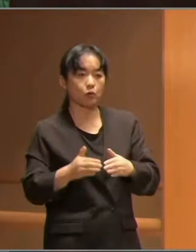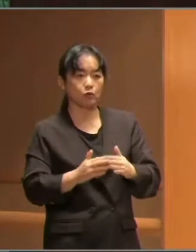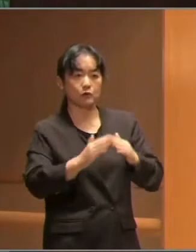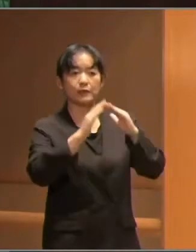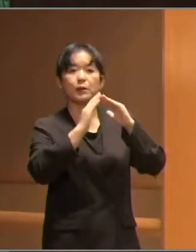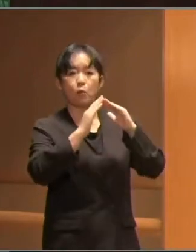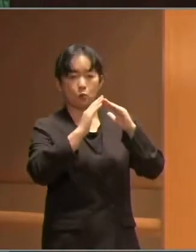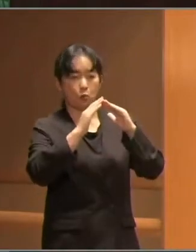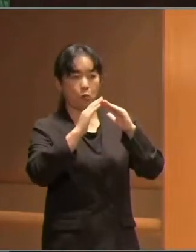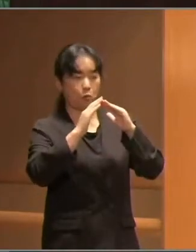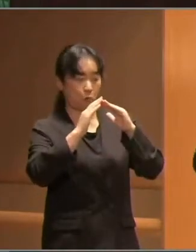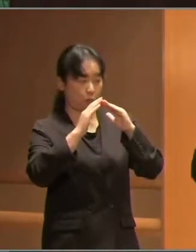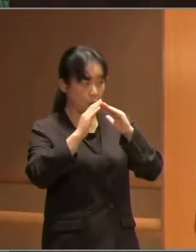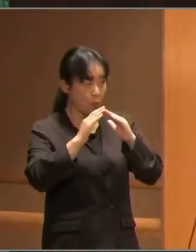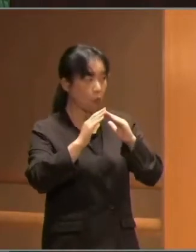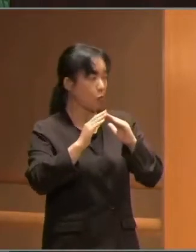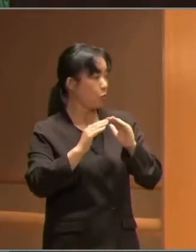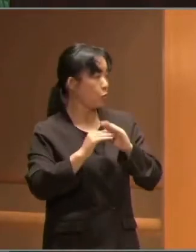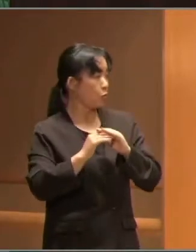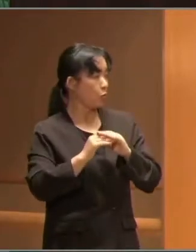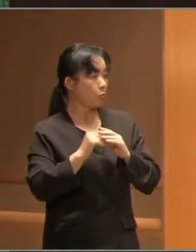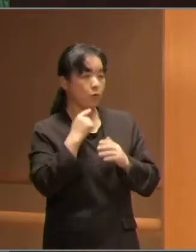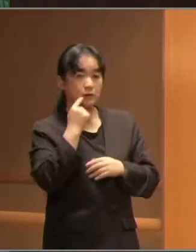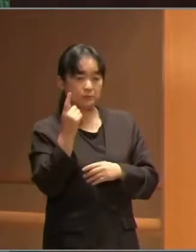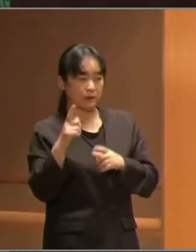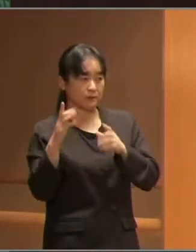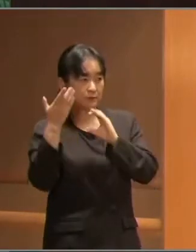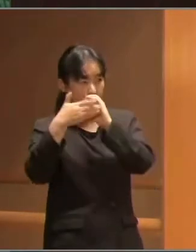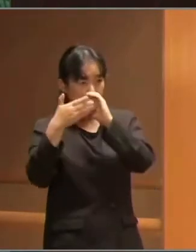a paper mill called the Kigami Kobo.